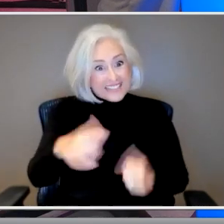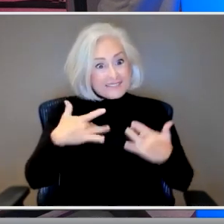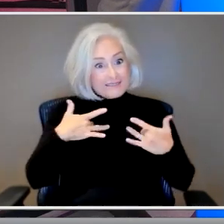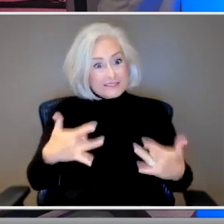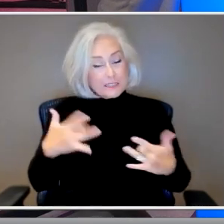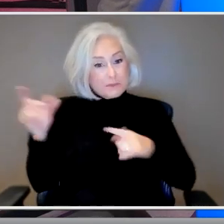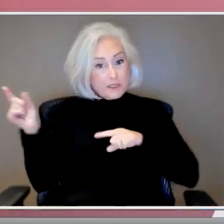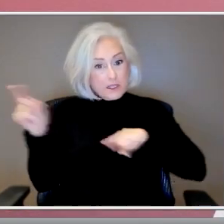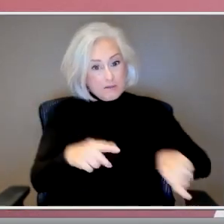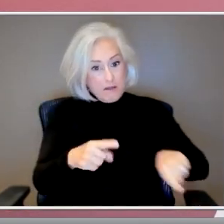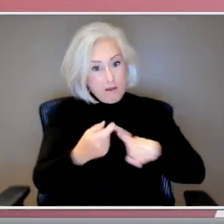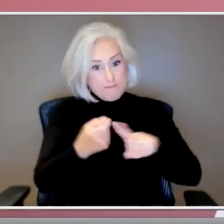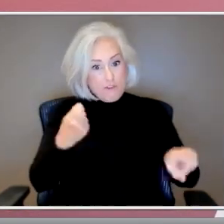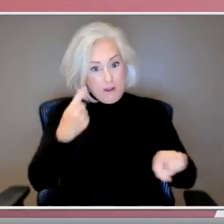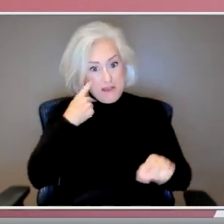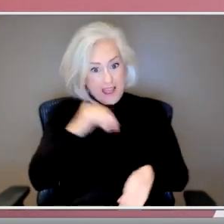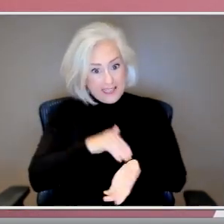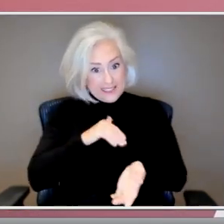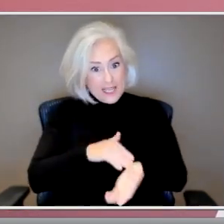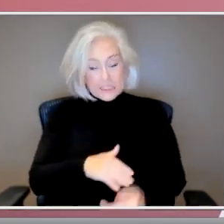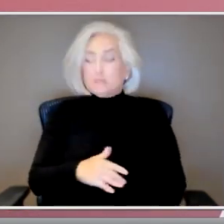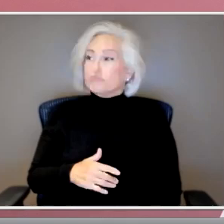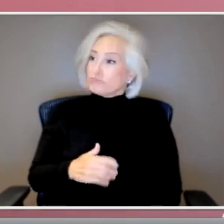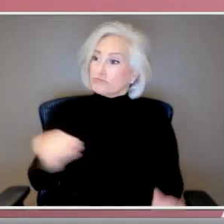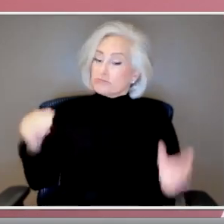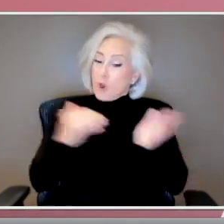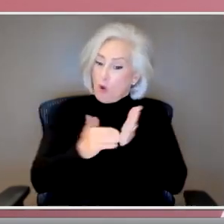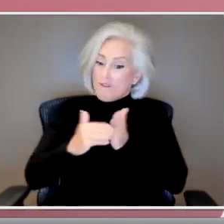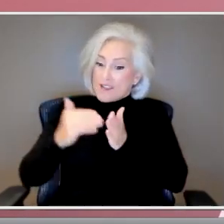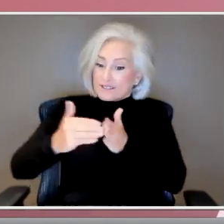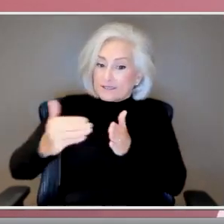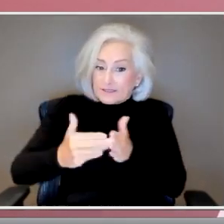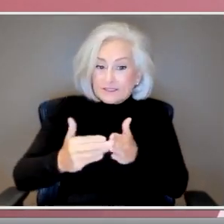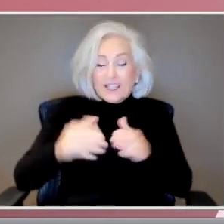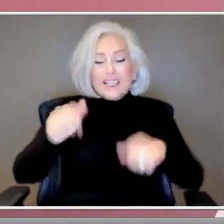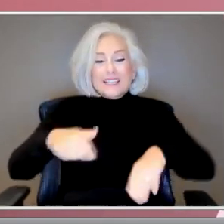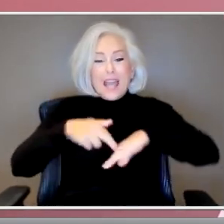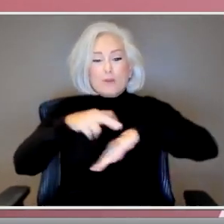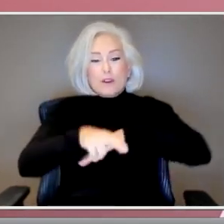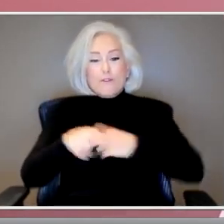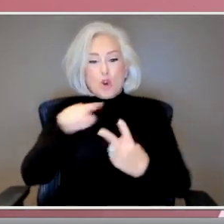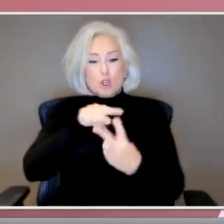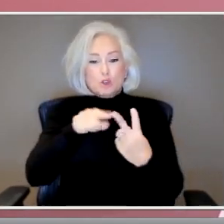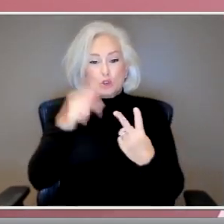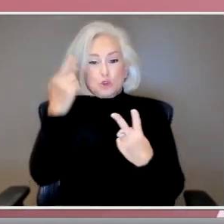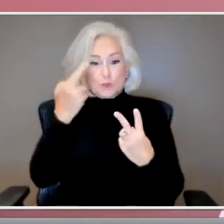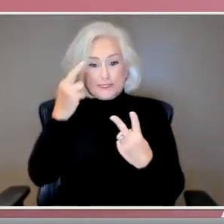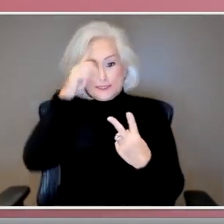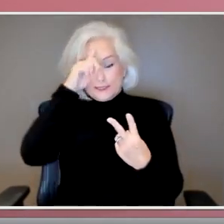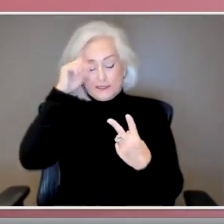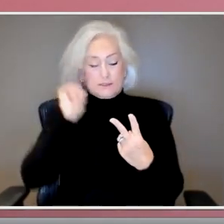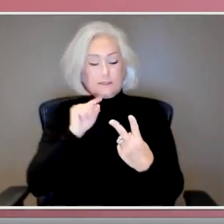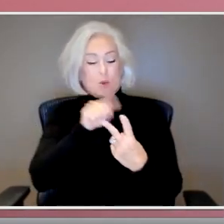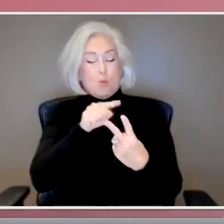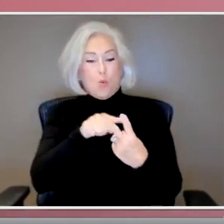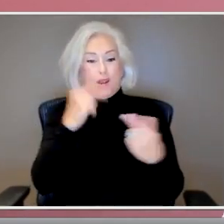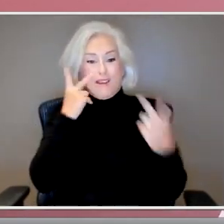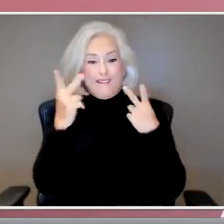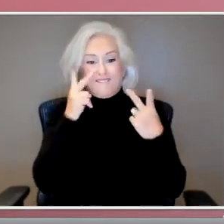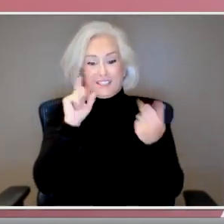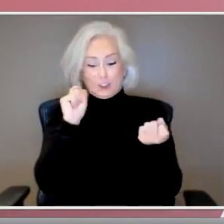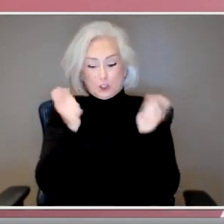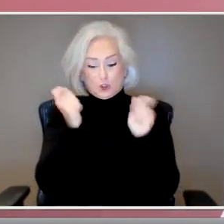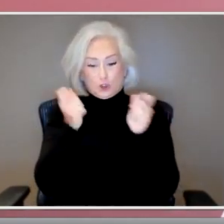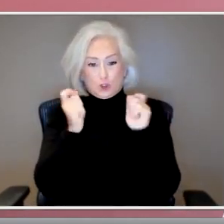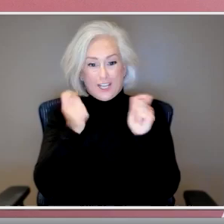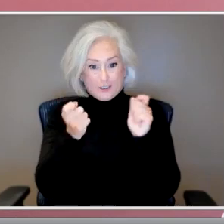Increasingly, they can be referred for one of two reasons. One would be changes in their vision, like Vicki experienced, but